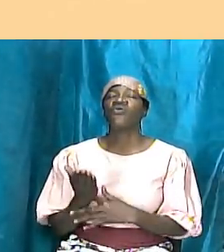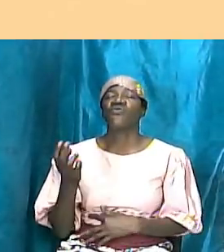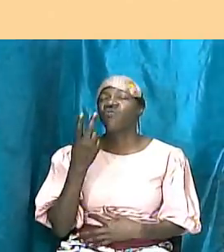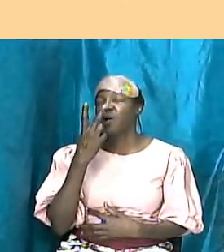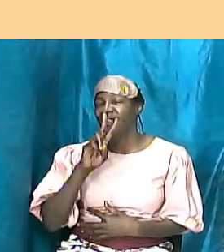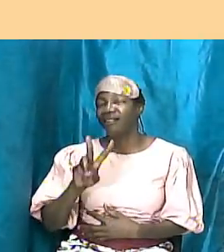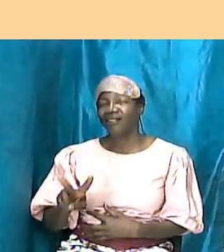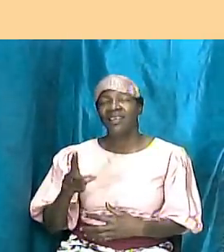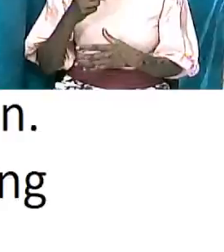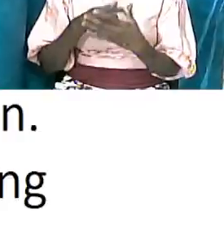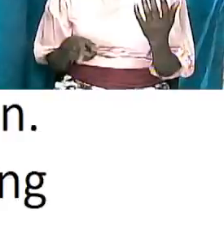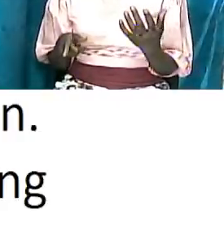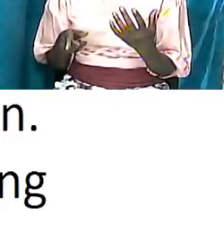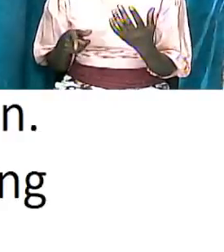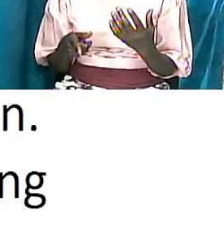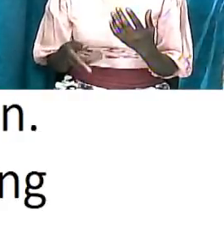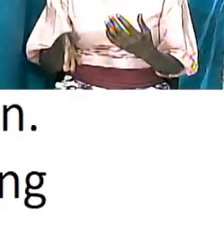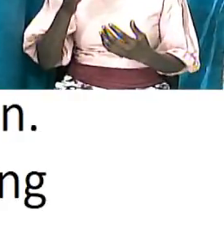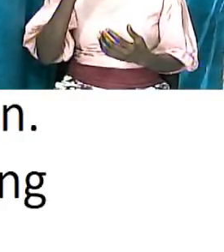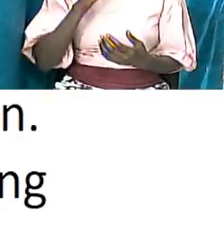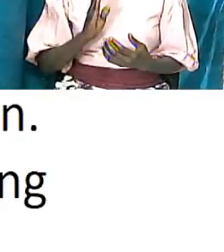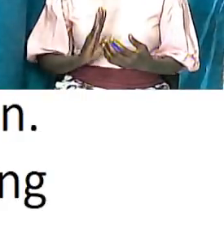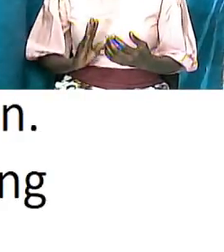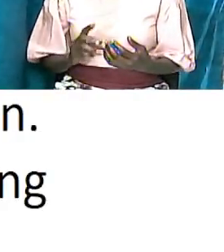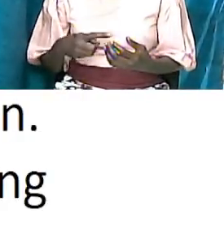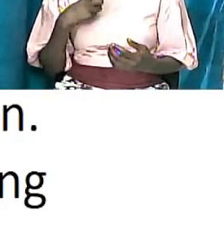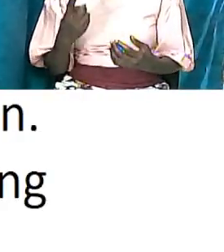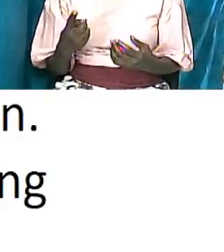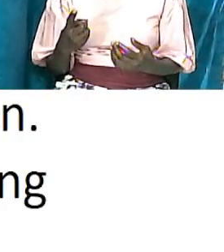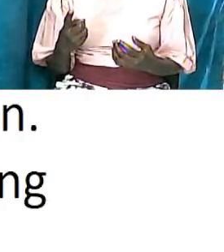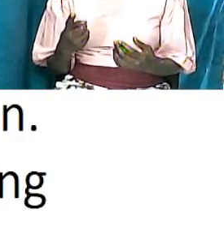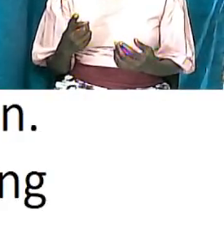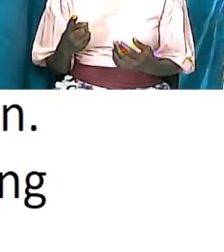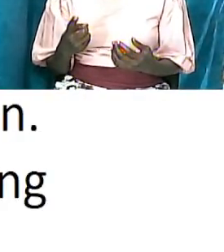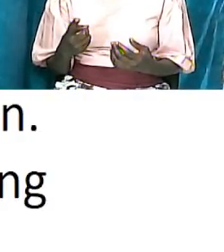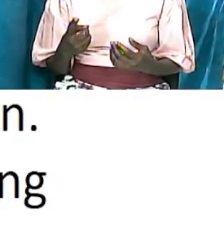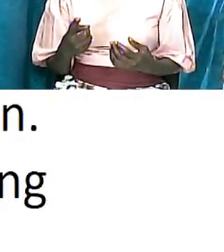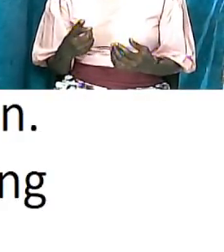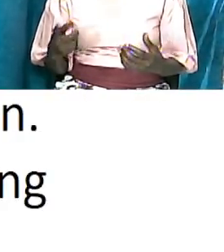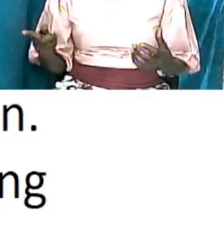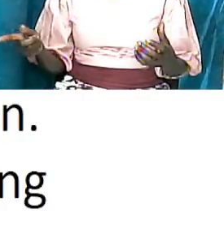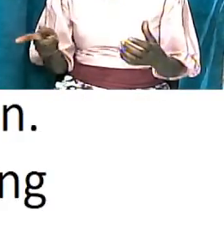see what it is that God might have been saying to us right from